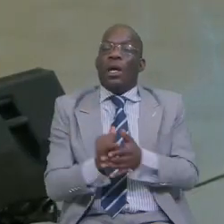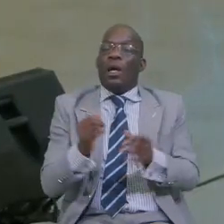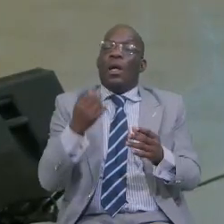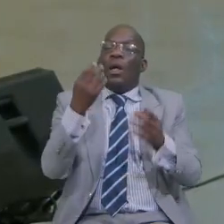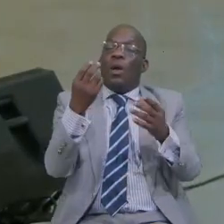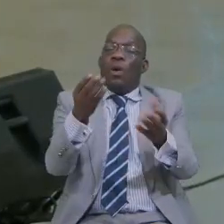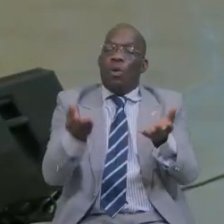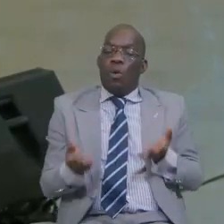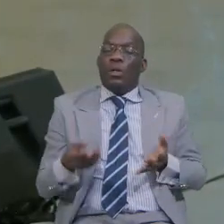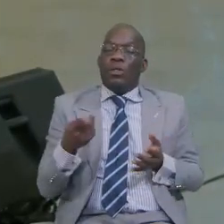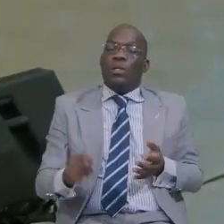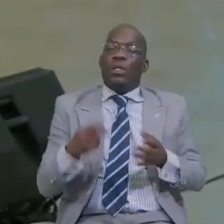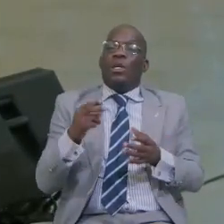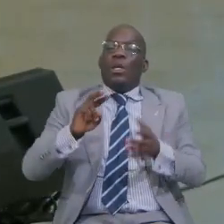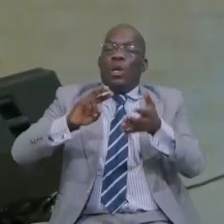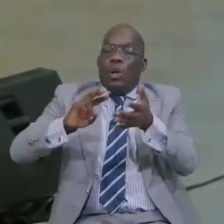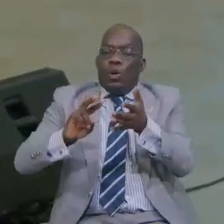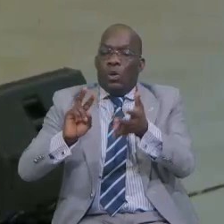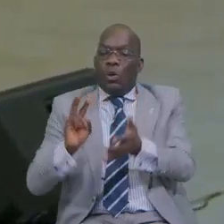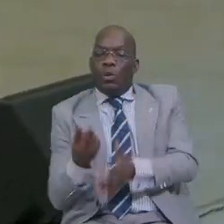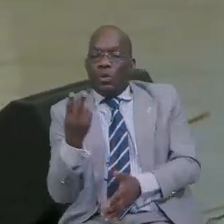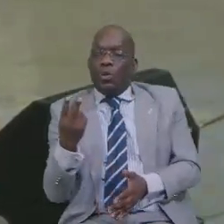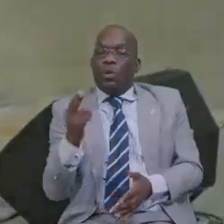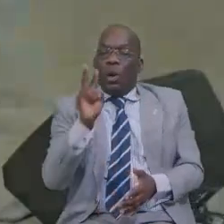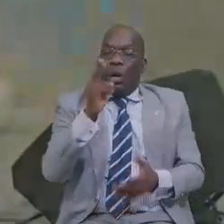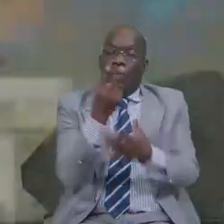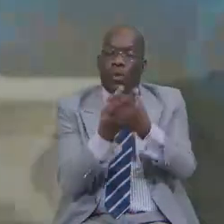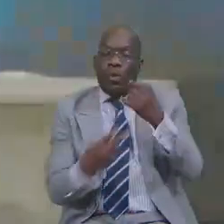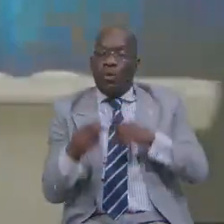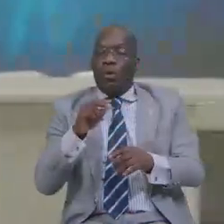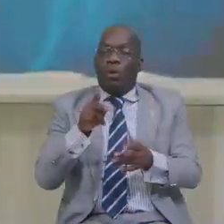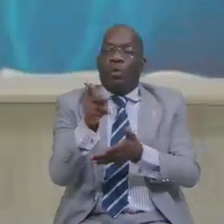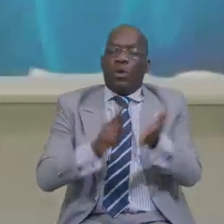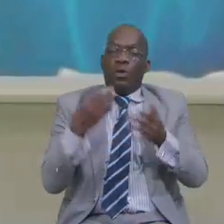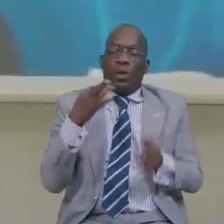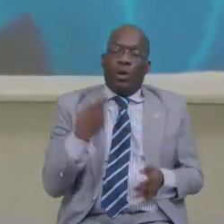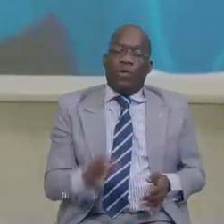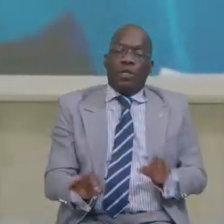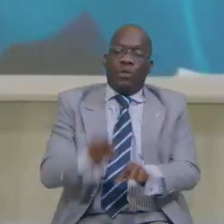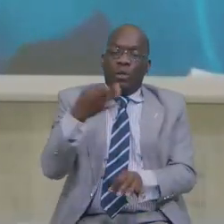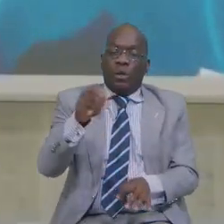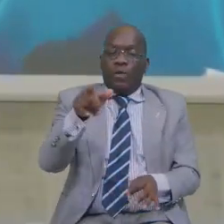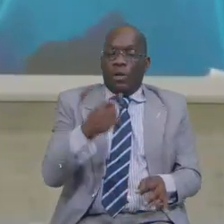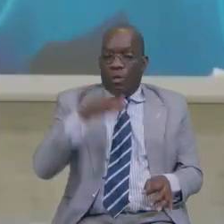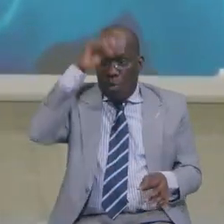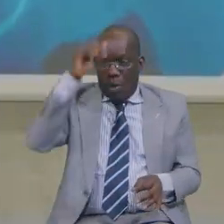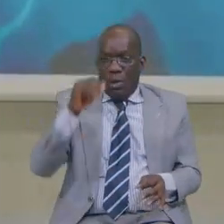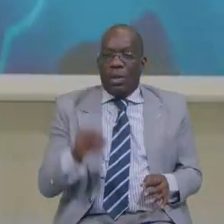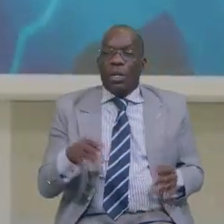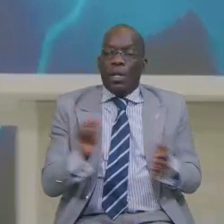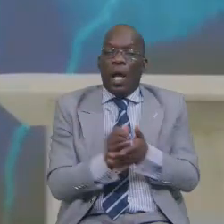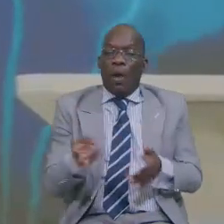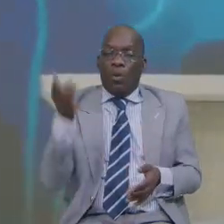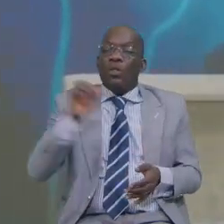the dispensation. That dispensation was to come another time. And yet, even when people are living